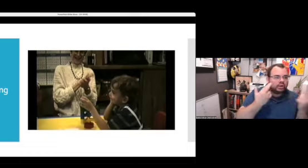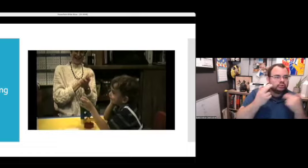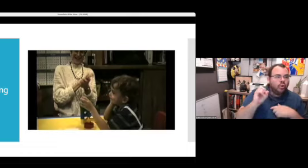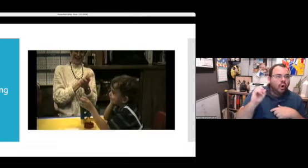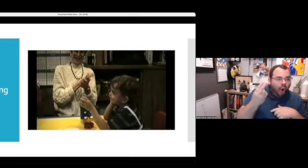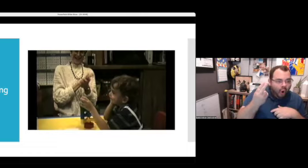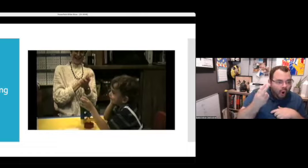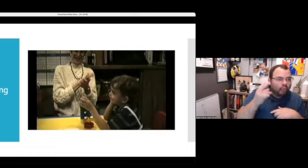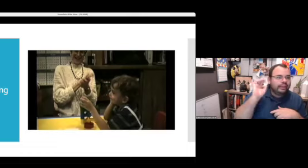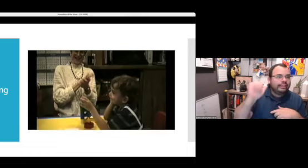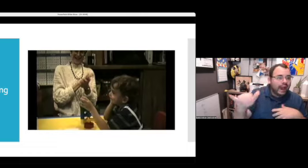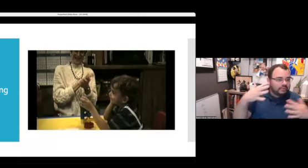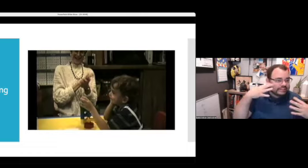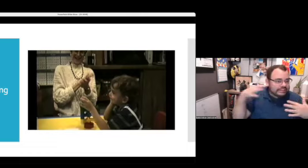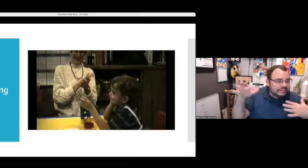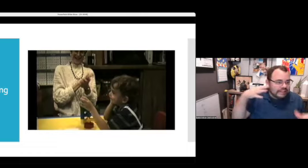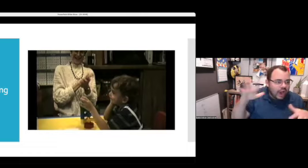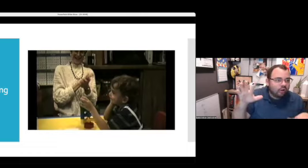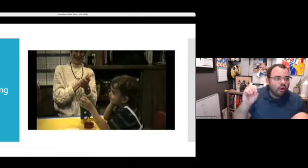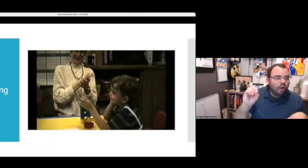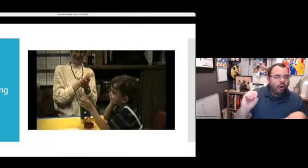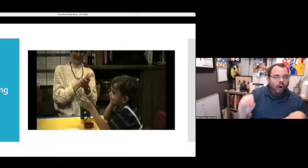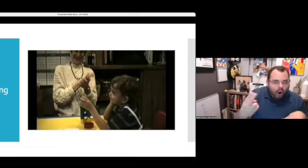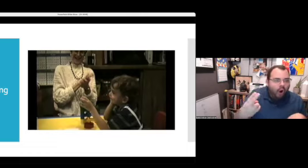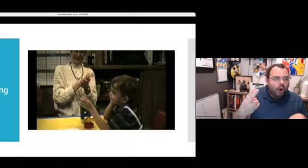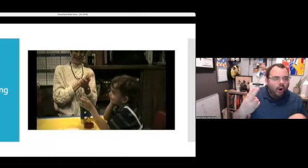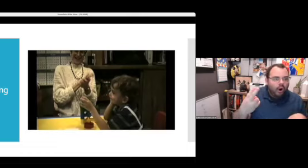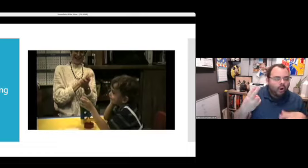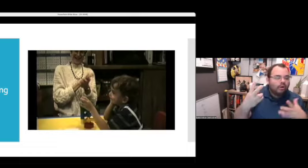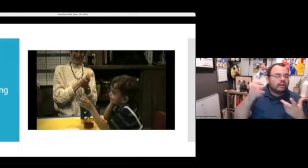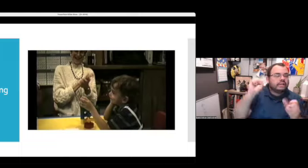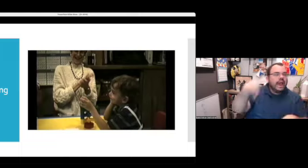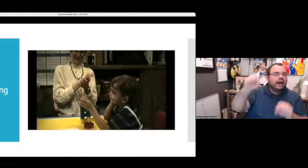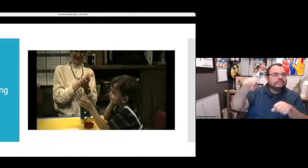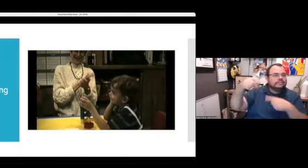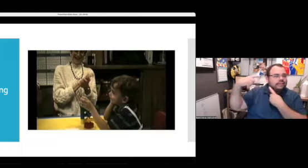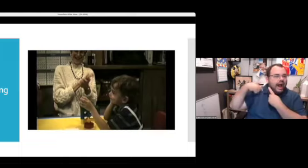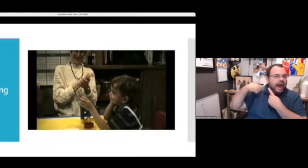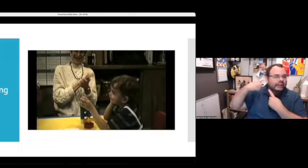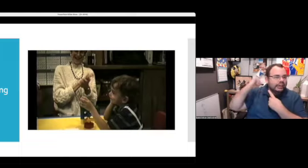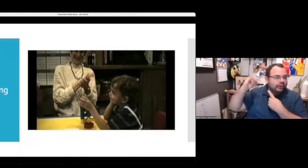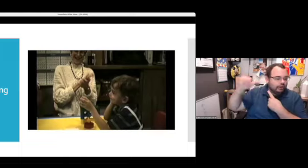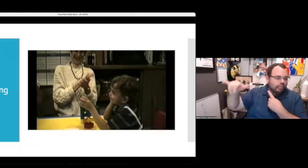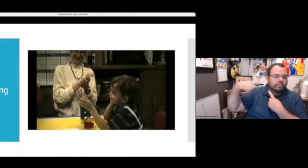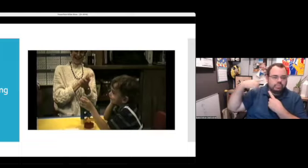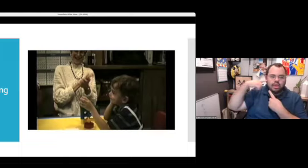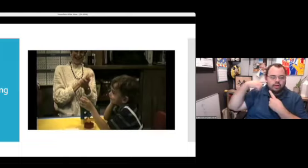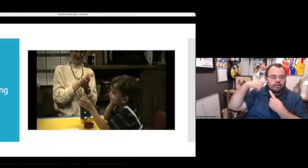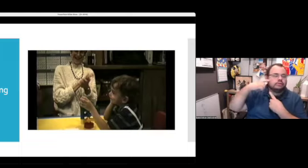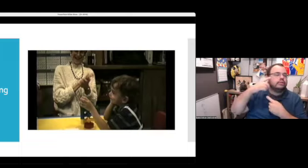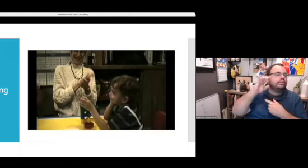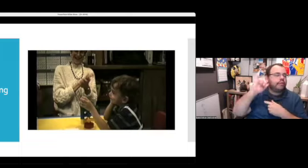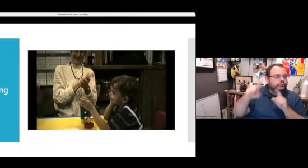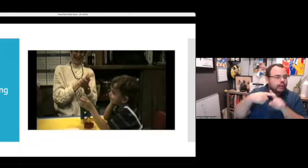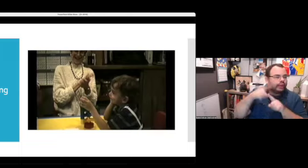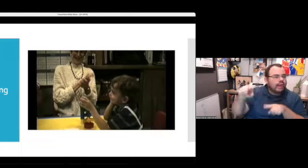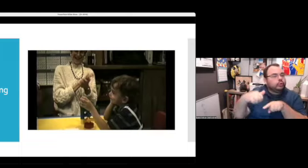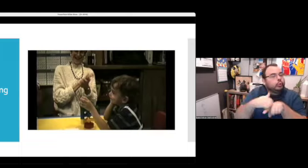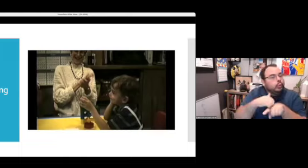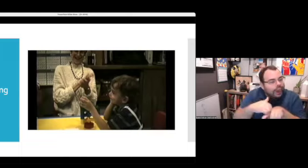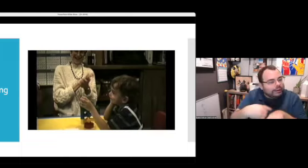That's when I first realized, like, oh, that's sound. Oh, yes, I actually can hear